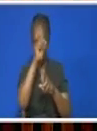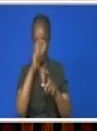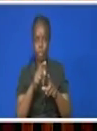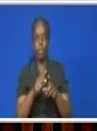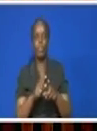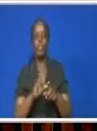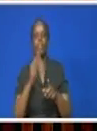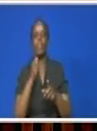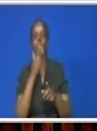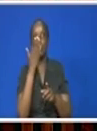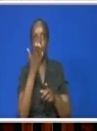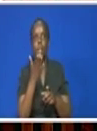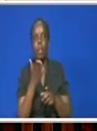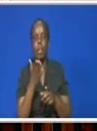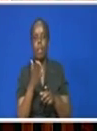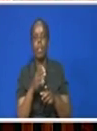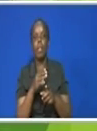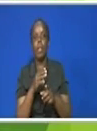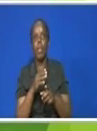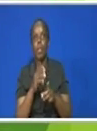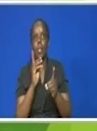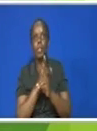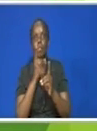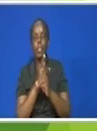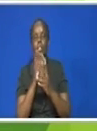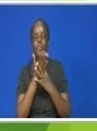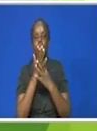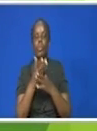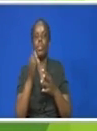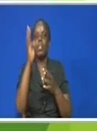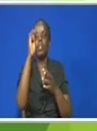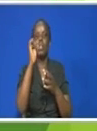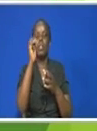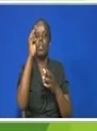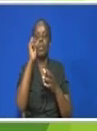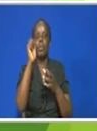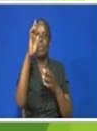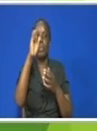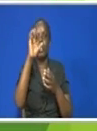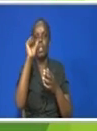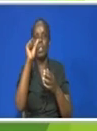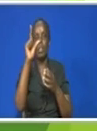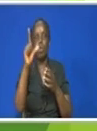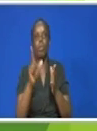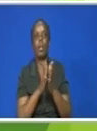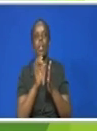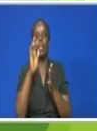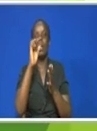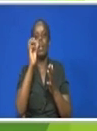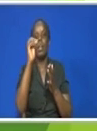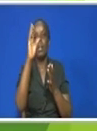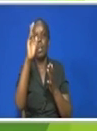So the first one that we're going to deal with is differentiate between a mineral and a rock, which is